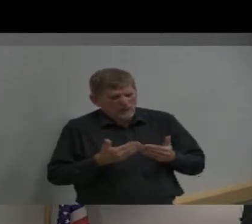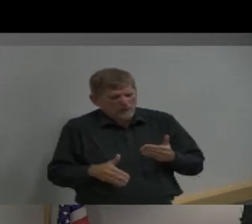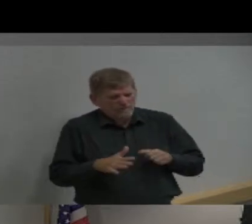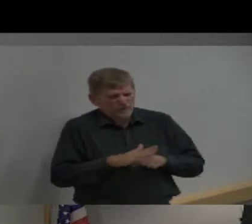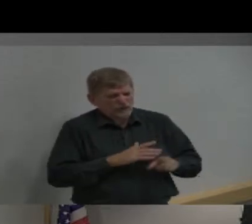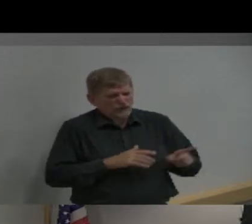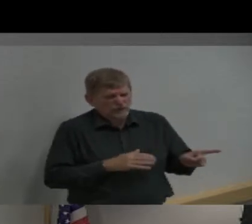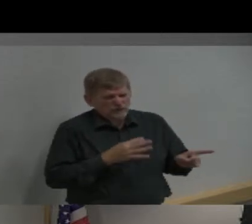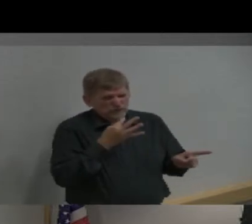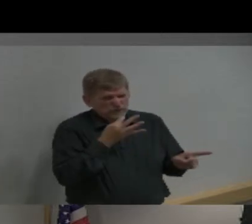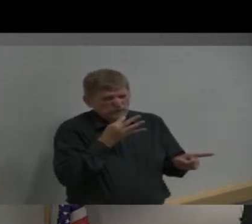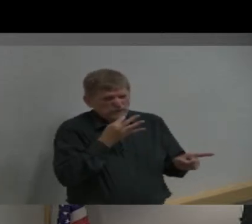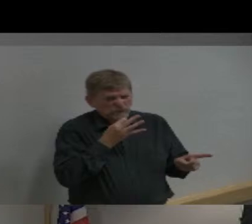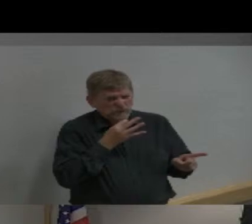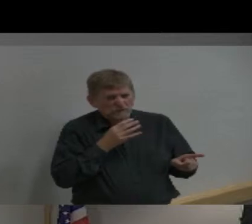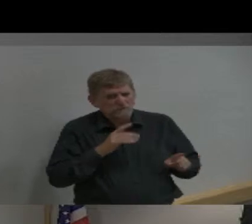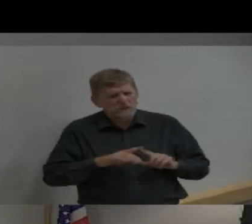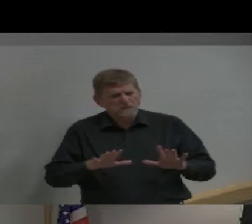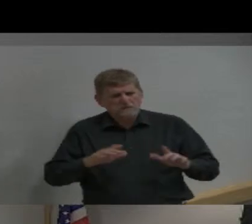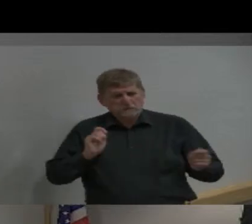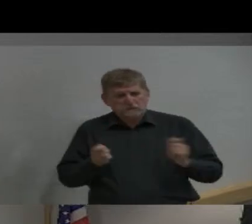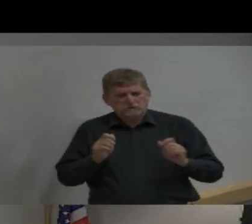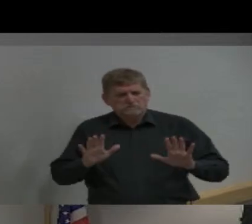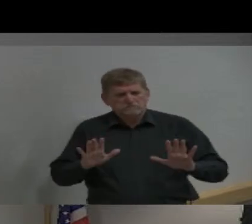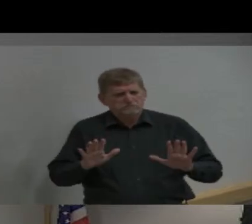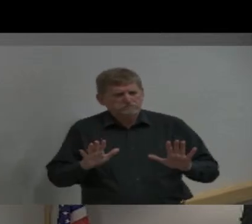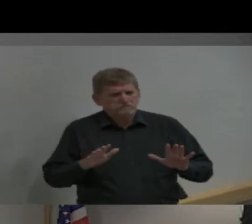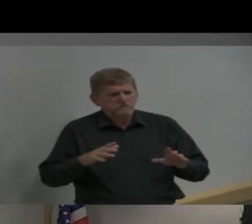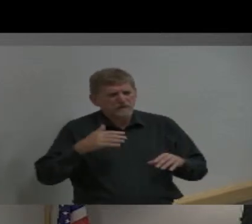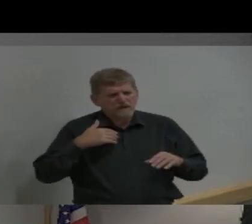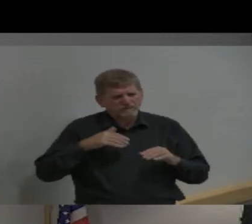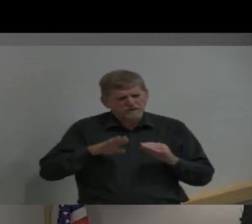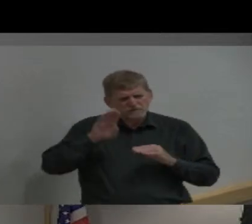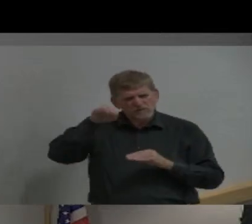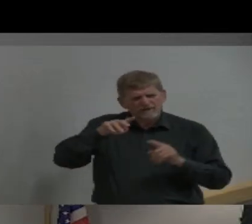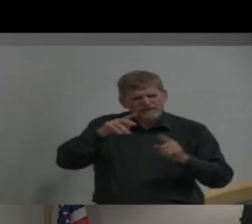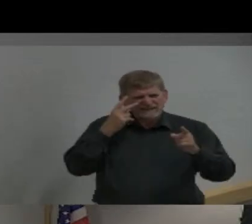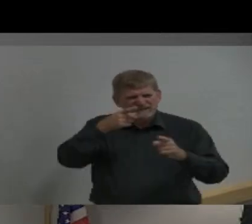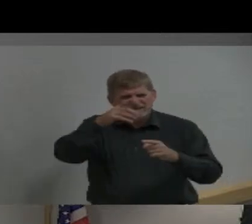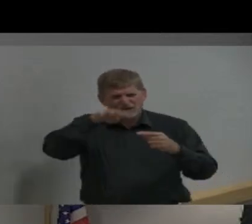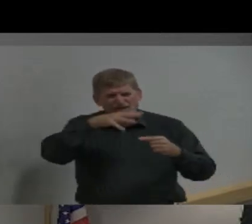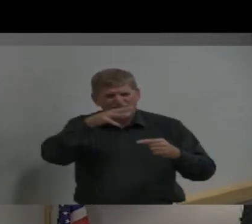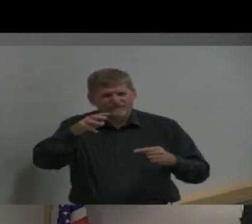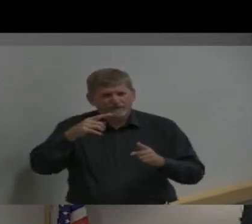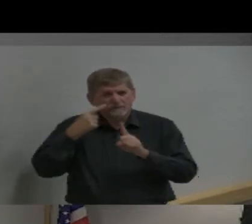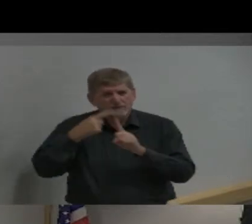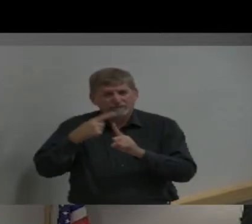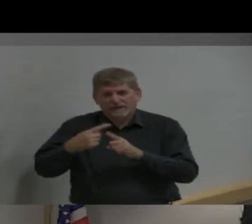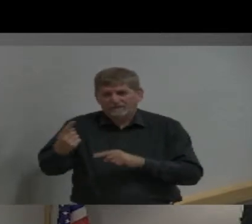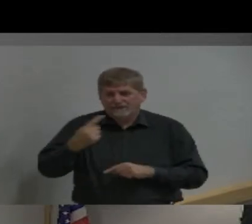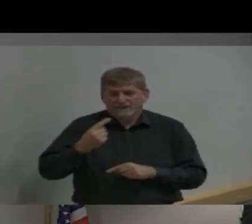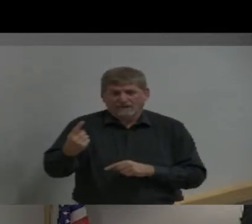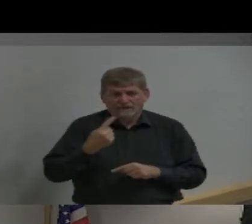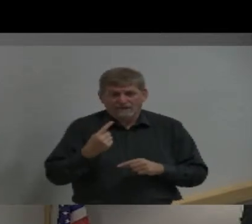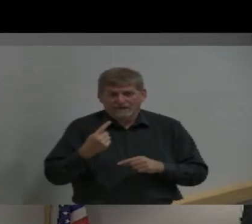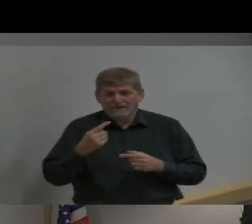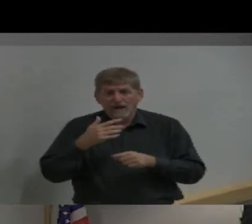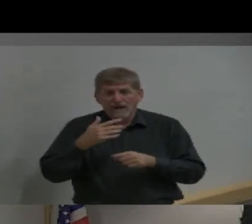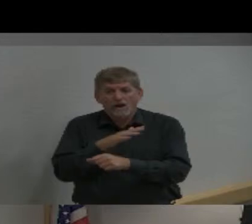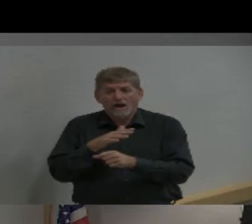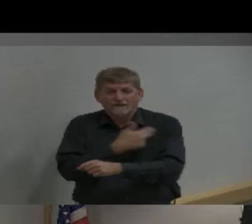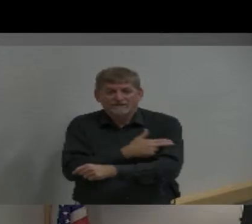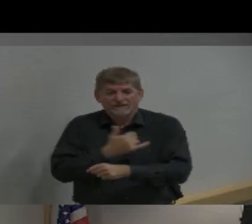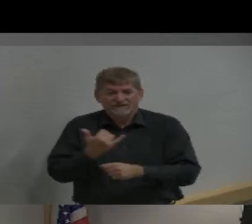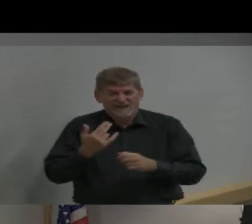changed. As you saw in the graph, the number of COVID positive patients being cared for in the local hospitals has also increased and is